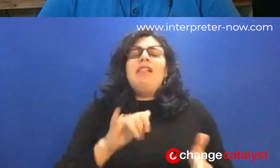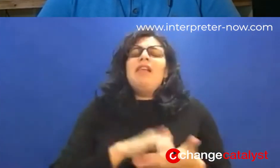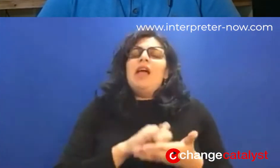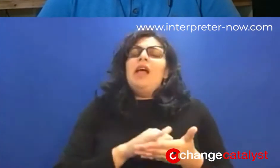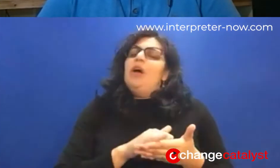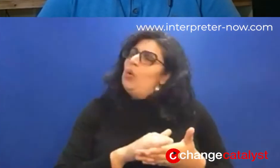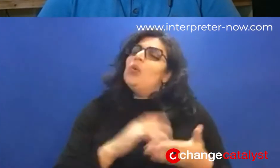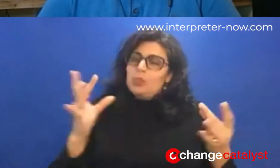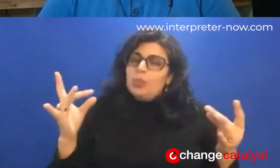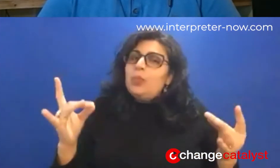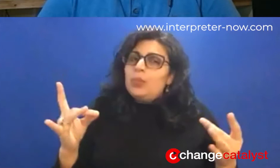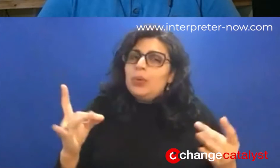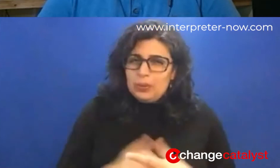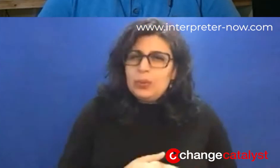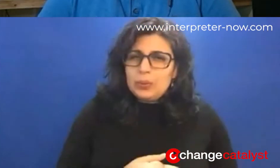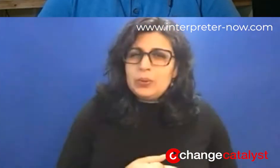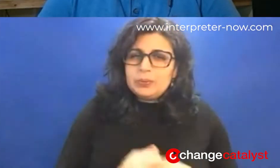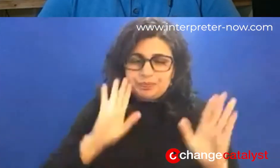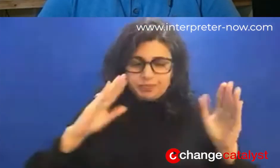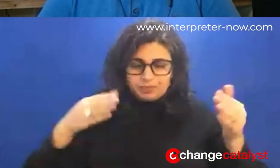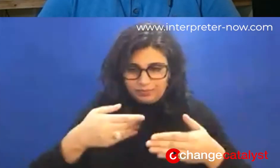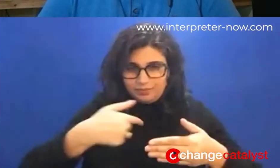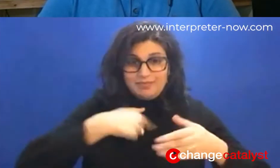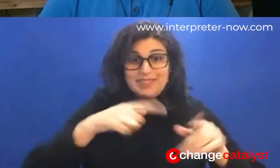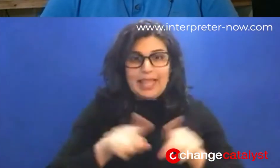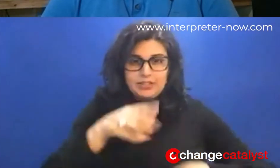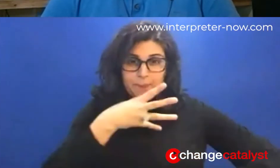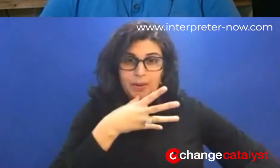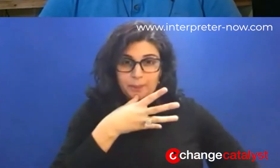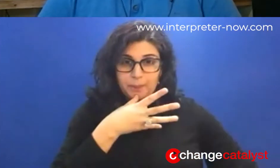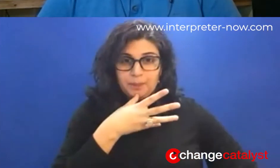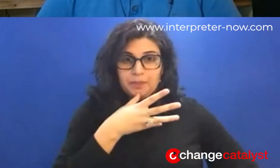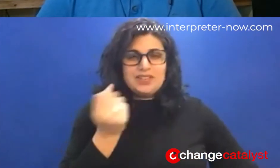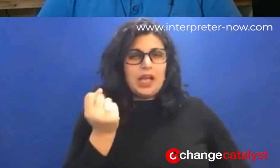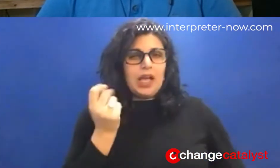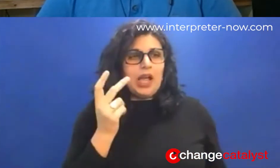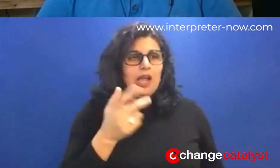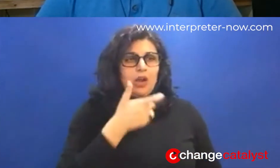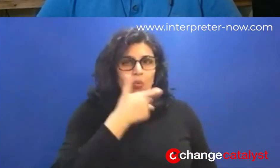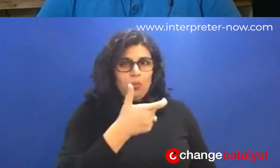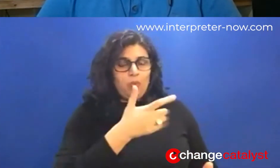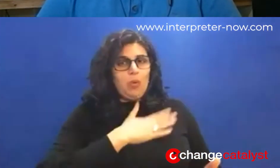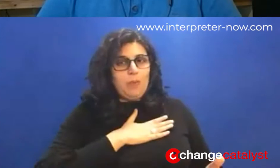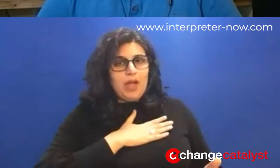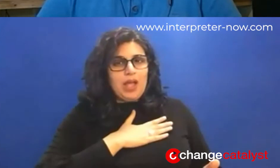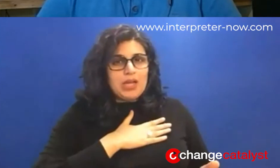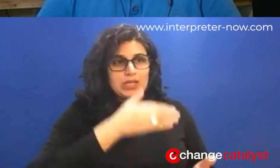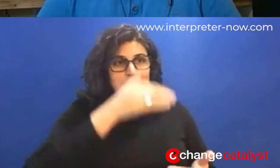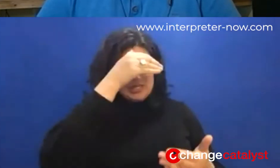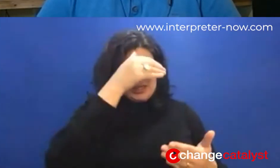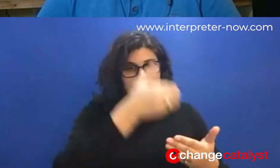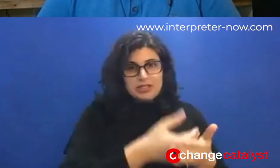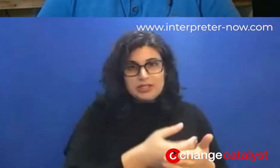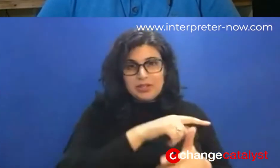really centered on me as a mother because I saw my sons, and to hear